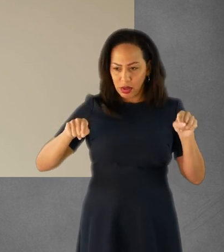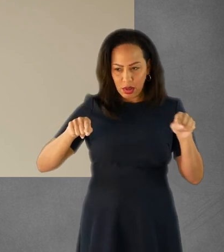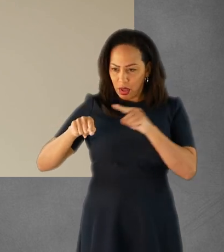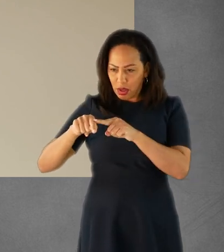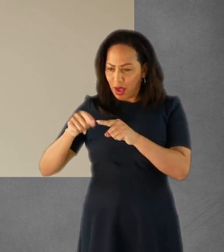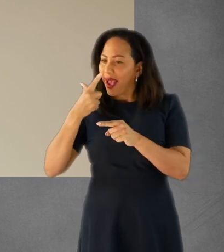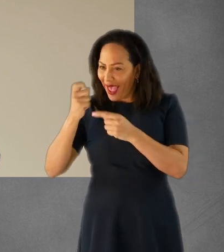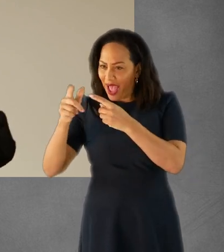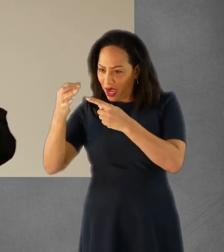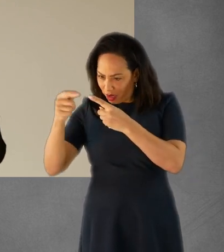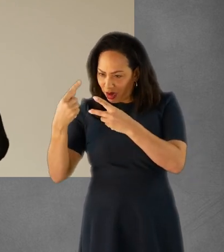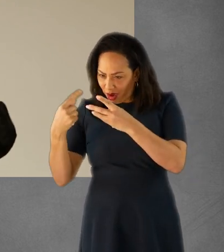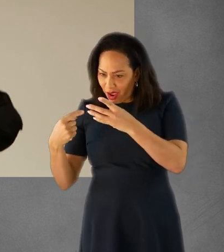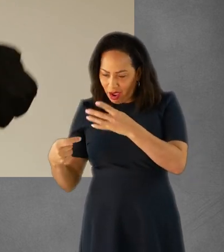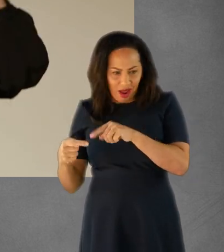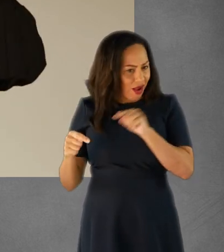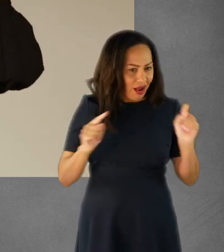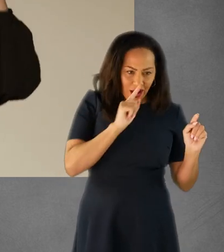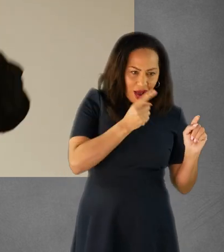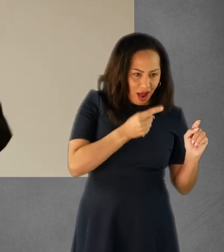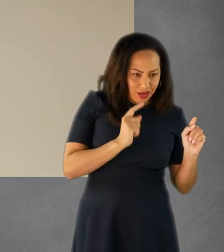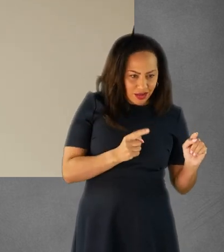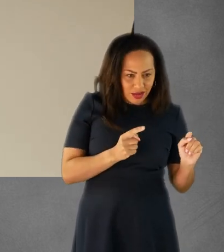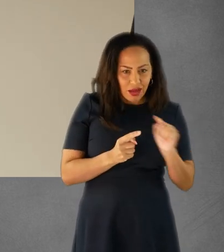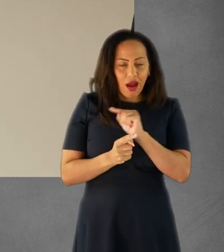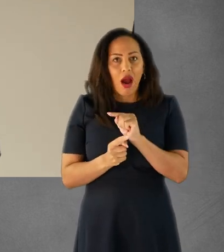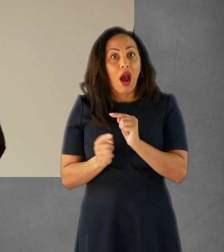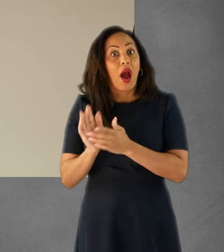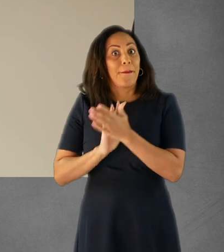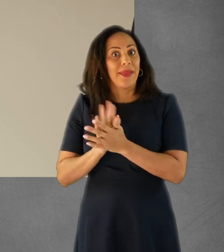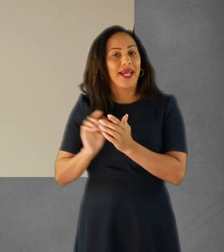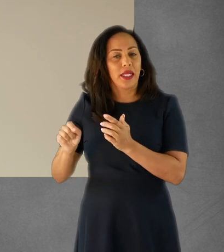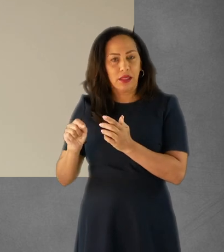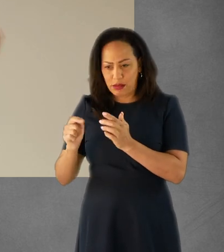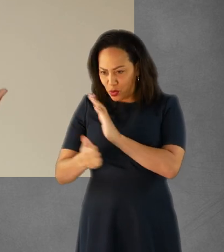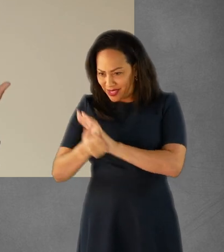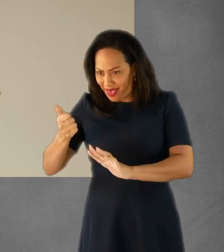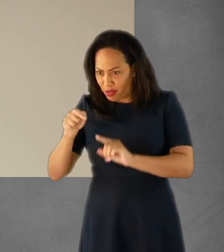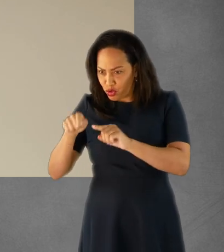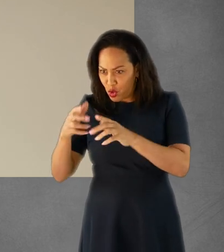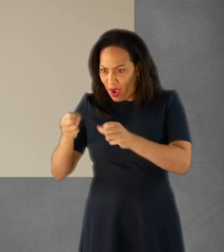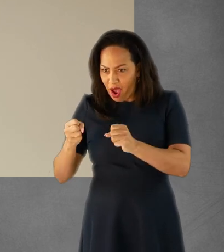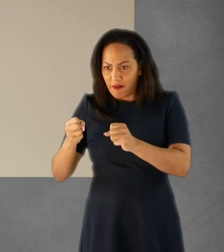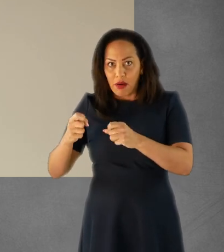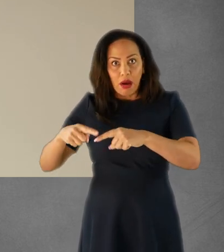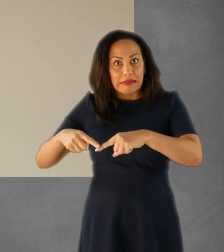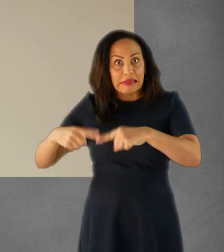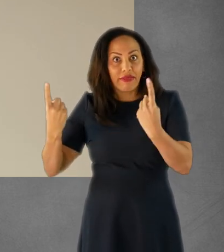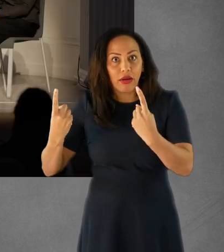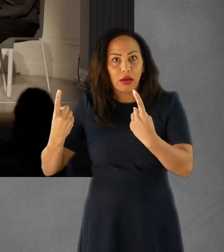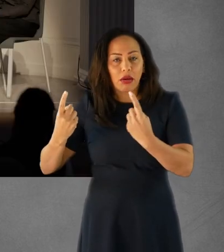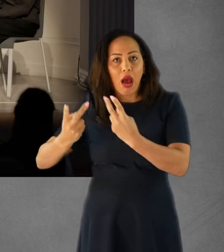cannot are potentially this kind of absolute other. These are the things that came from another